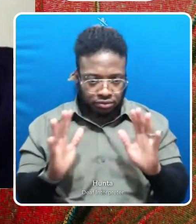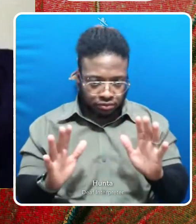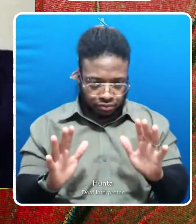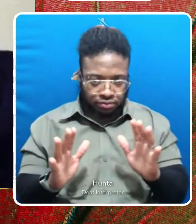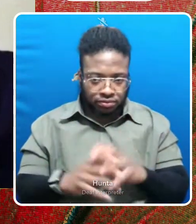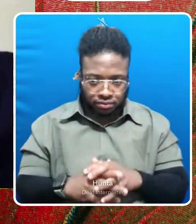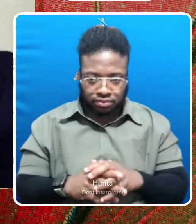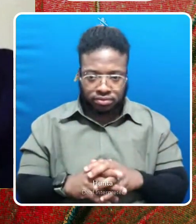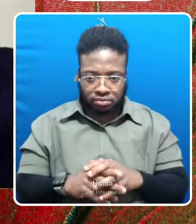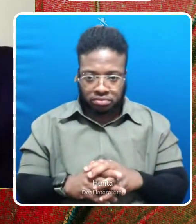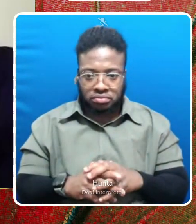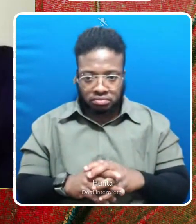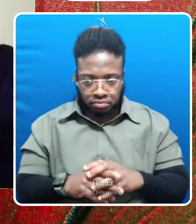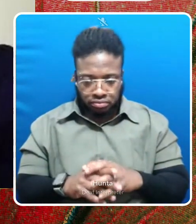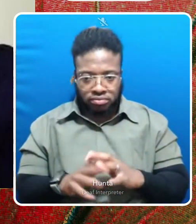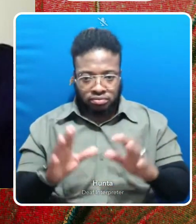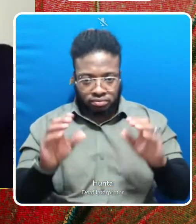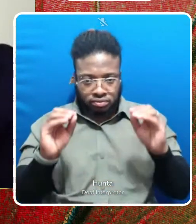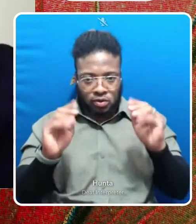So before